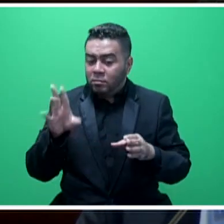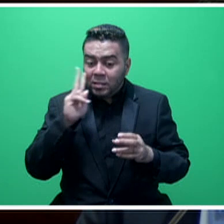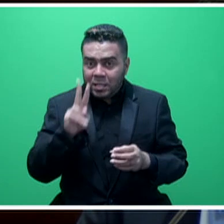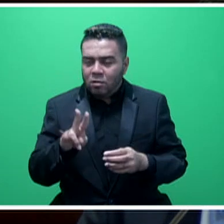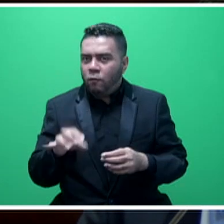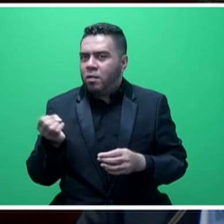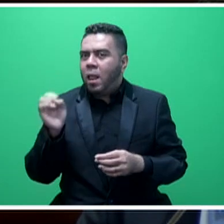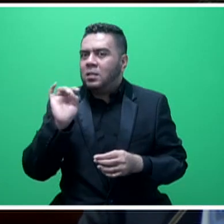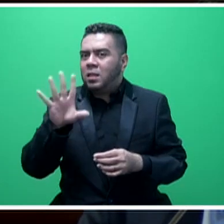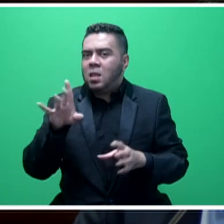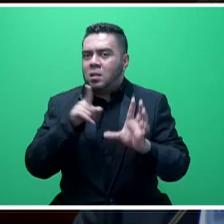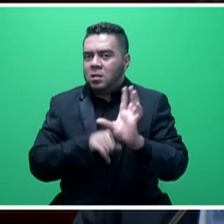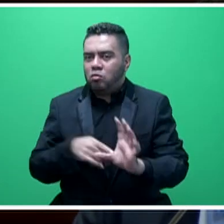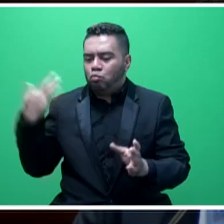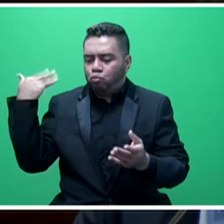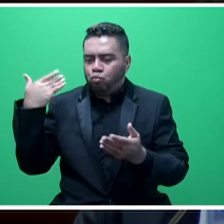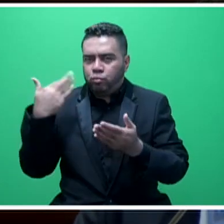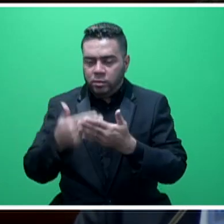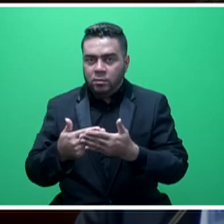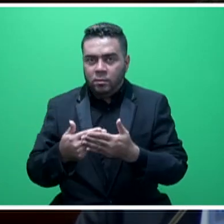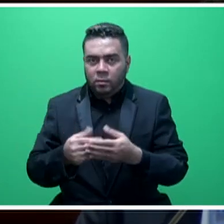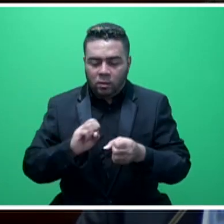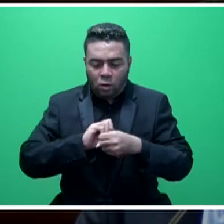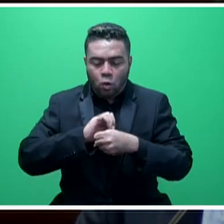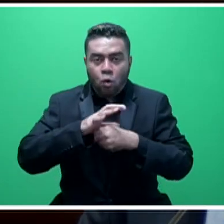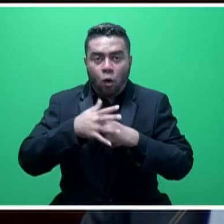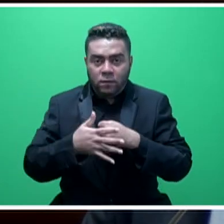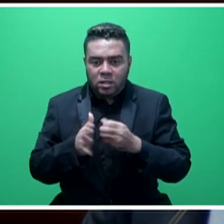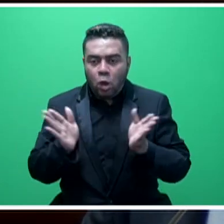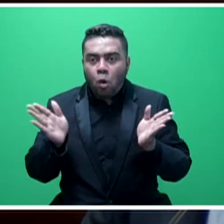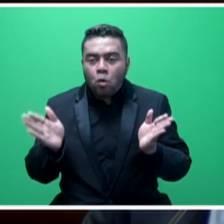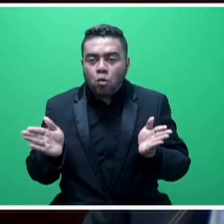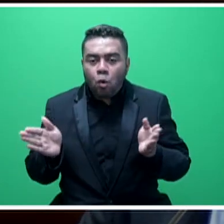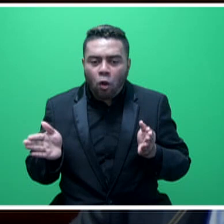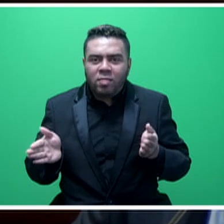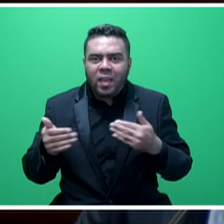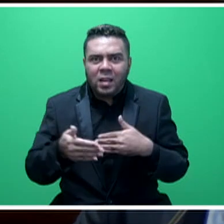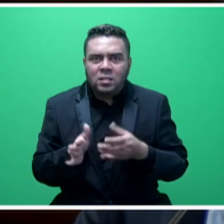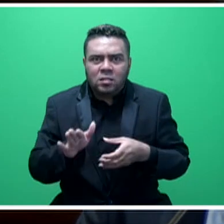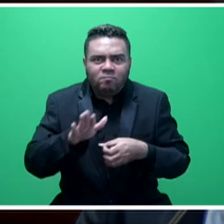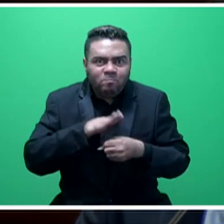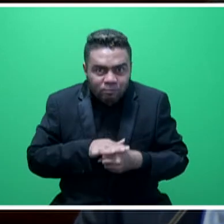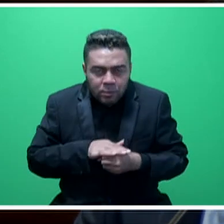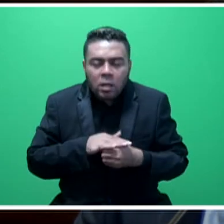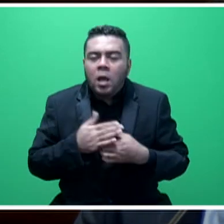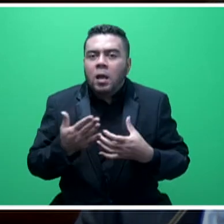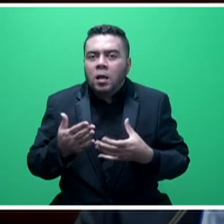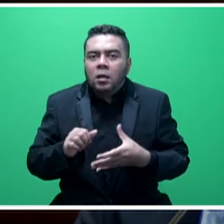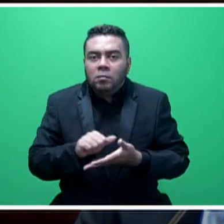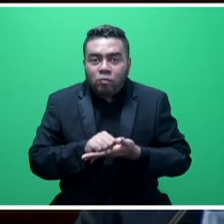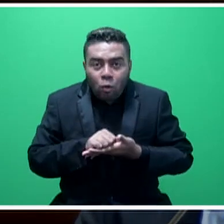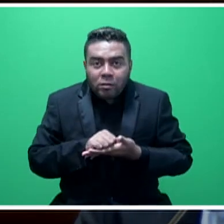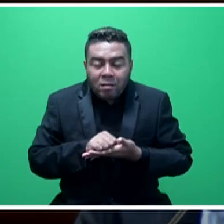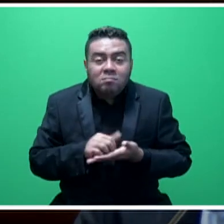and, Mr. Speaker, sir, achieved COVID-contained status. With the greatest of sincerity,